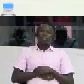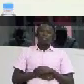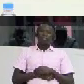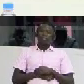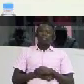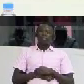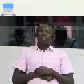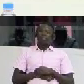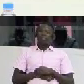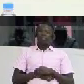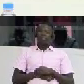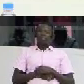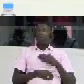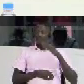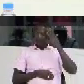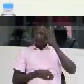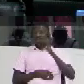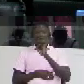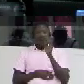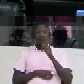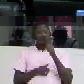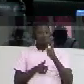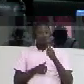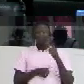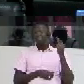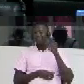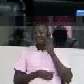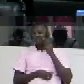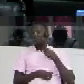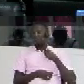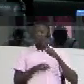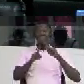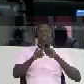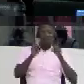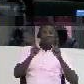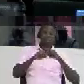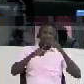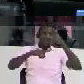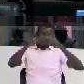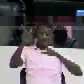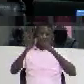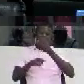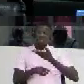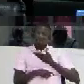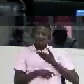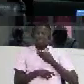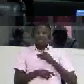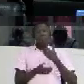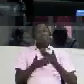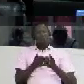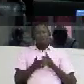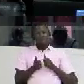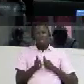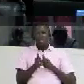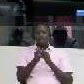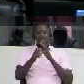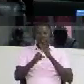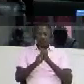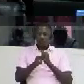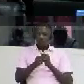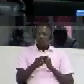I know that you're not very good with the dates of the different positions that you held, but just guide us